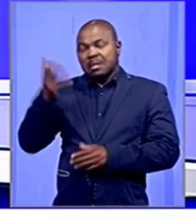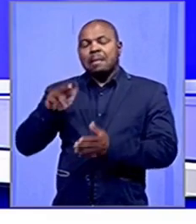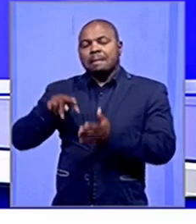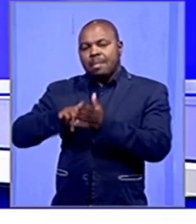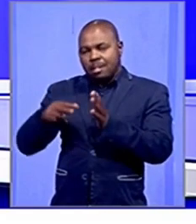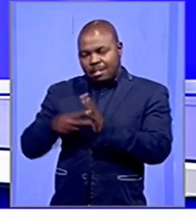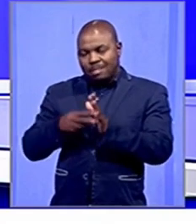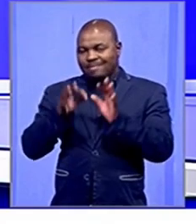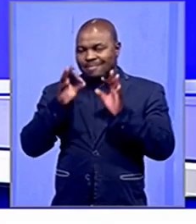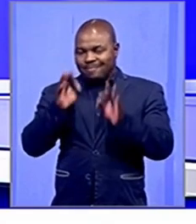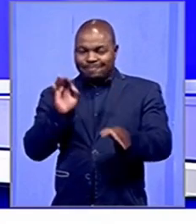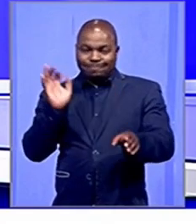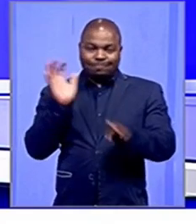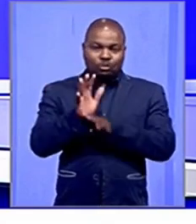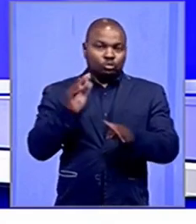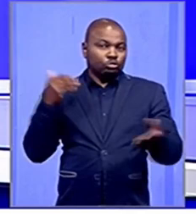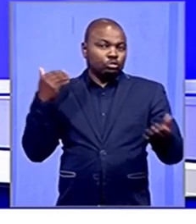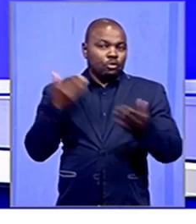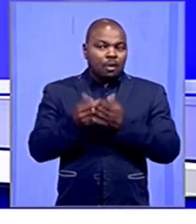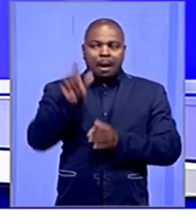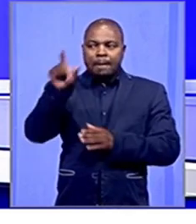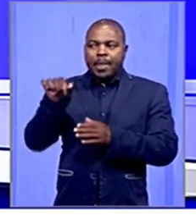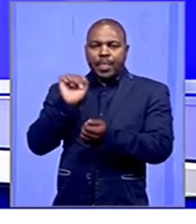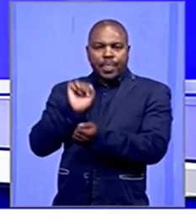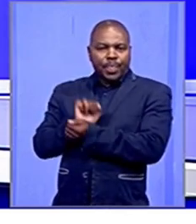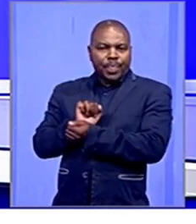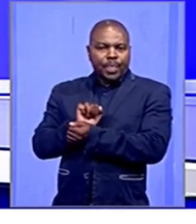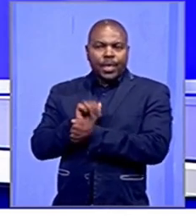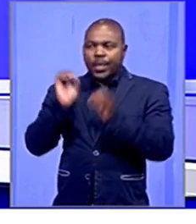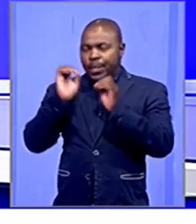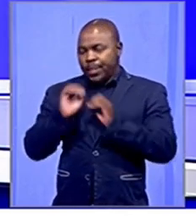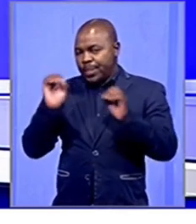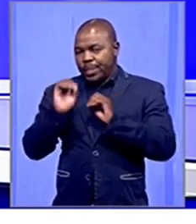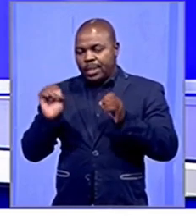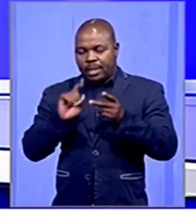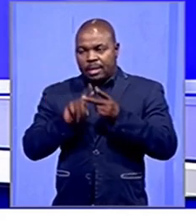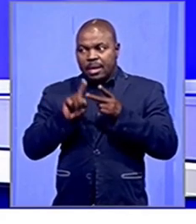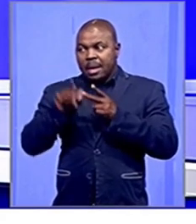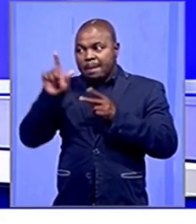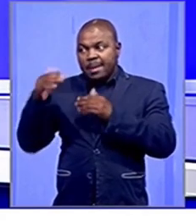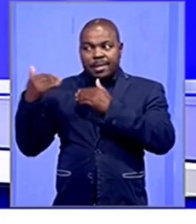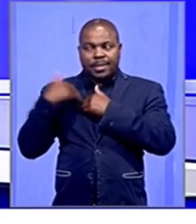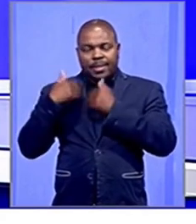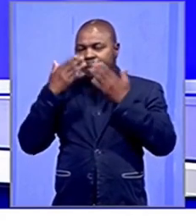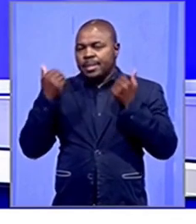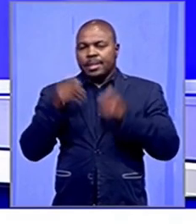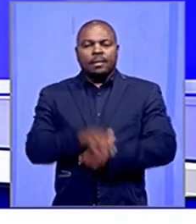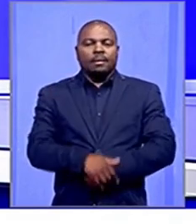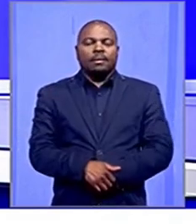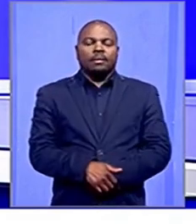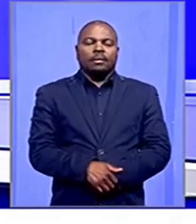ka botlhale go fitlha jwale ga o motho ya seng a tshwere kapa gona go jariswa boikarabelo ka ditlhaselo tsena.